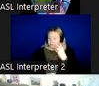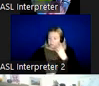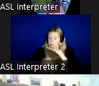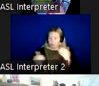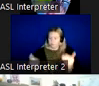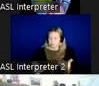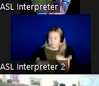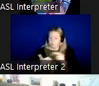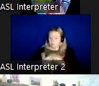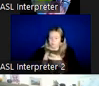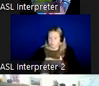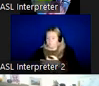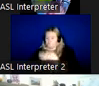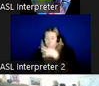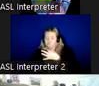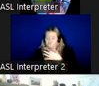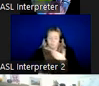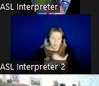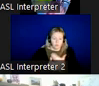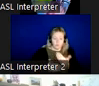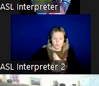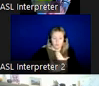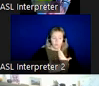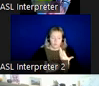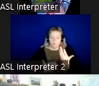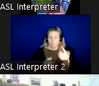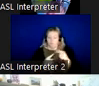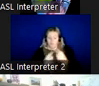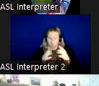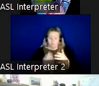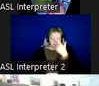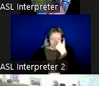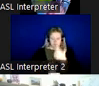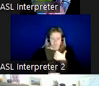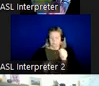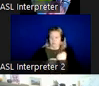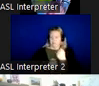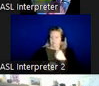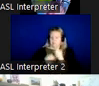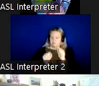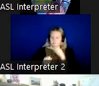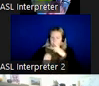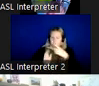So it's going to be a really great showing of community and art.